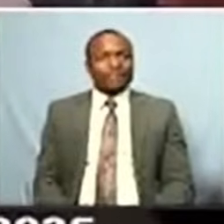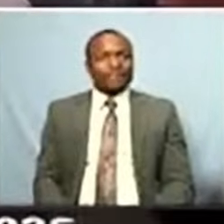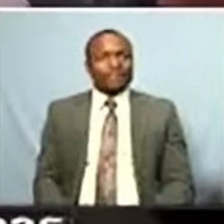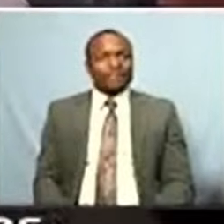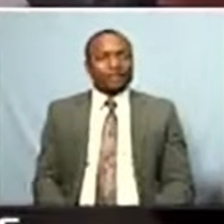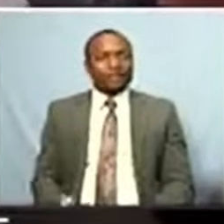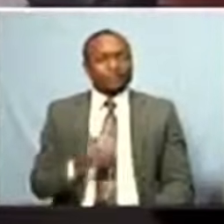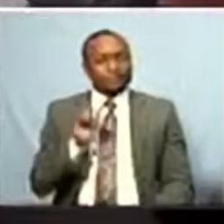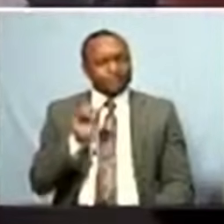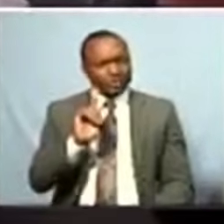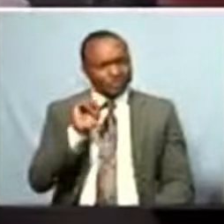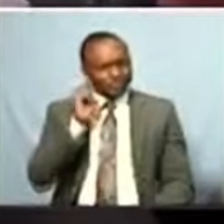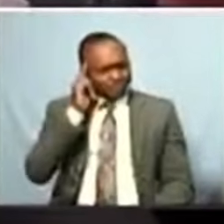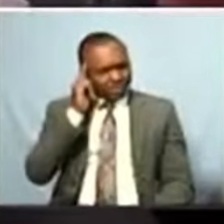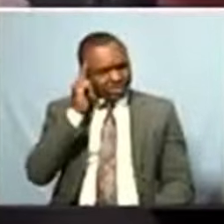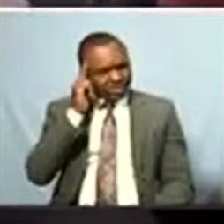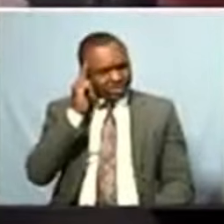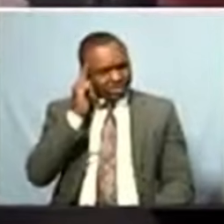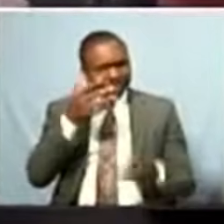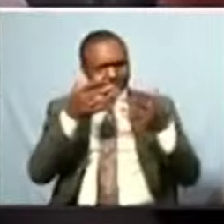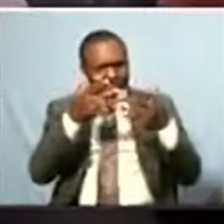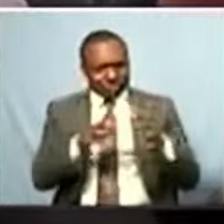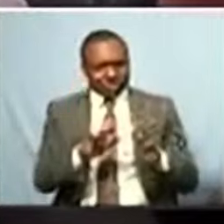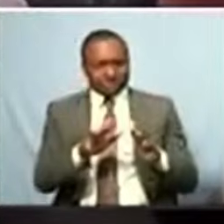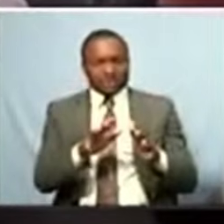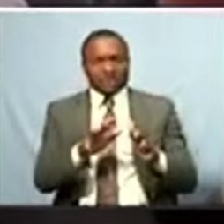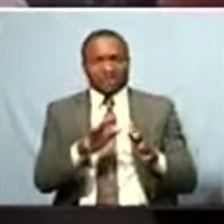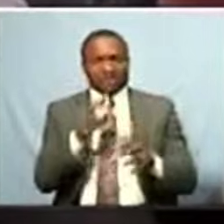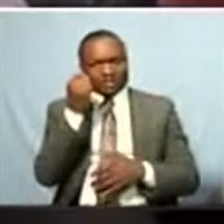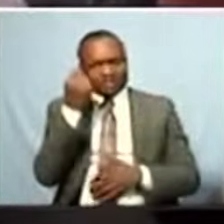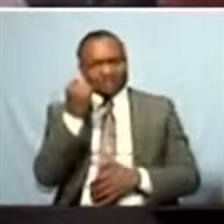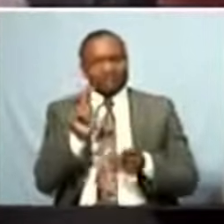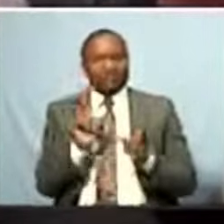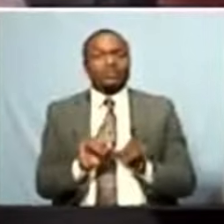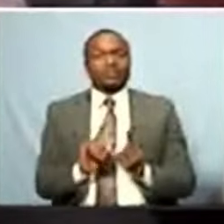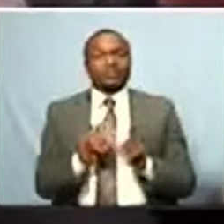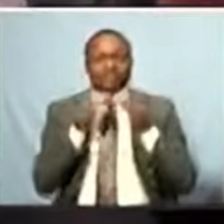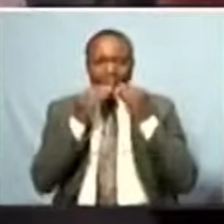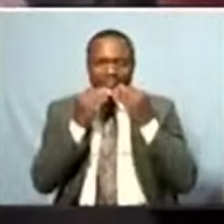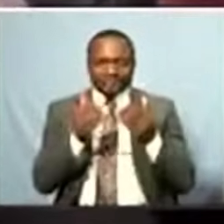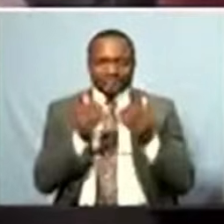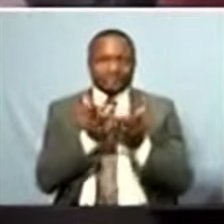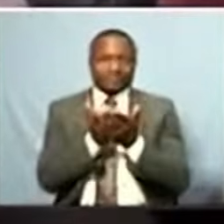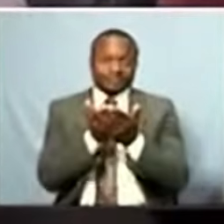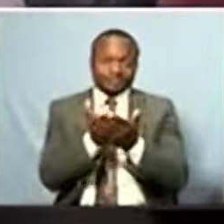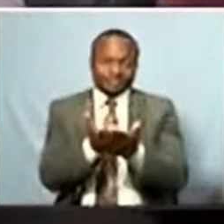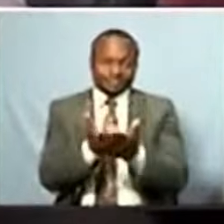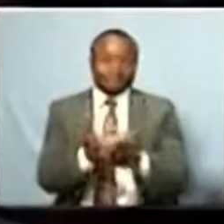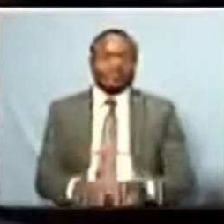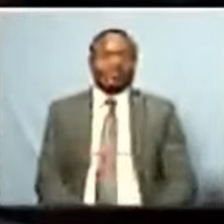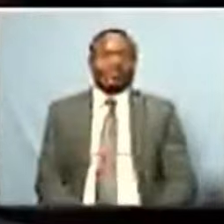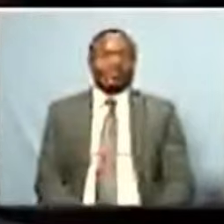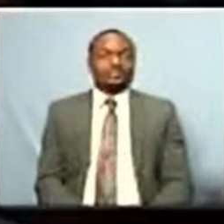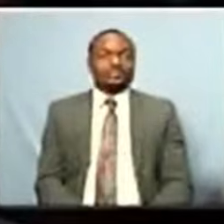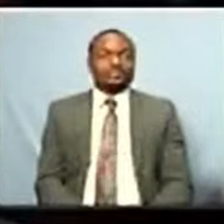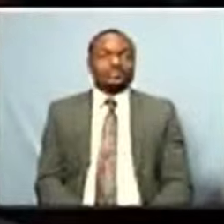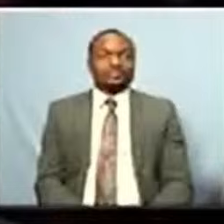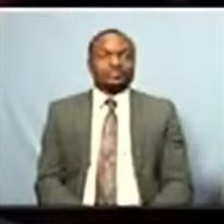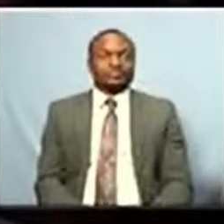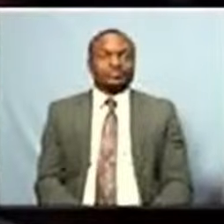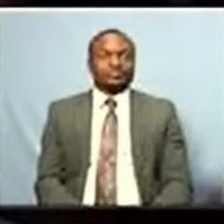where do you think it has lost its understanding? I thank you. I submit.